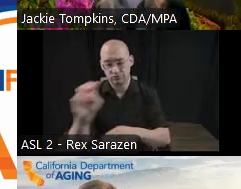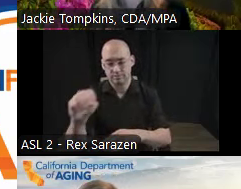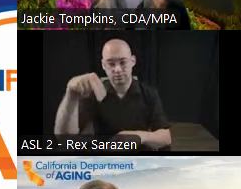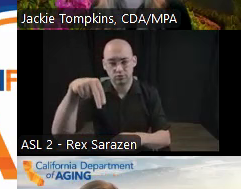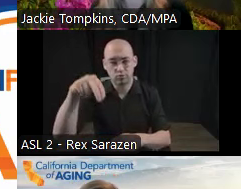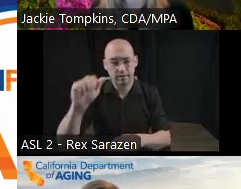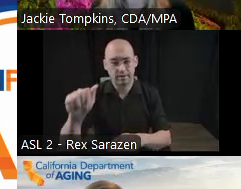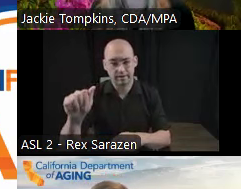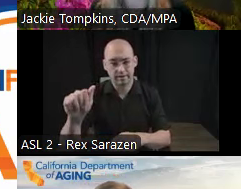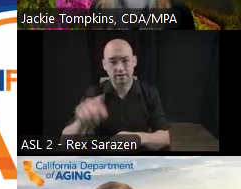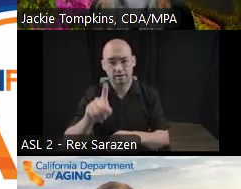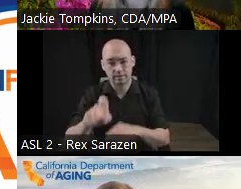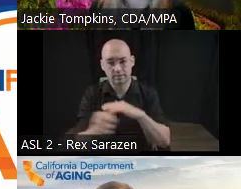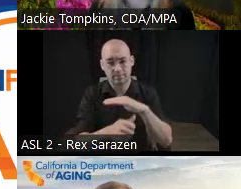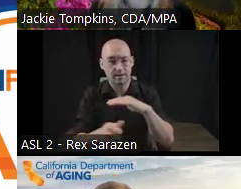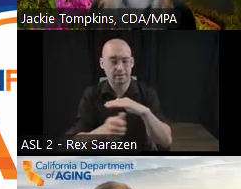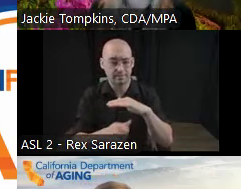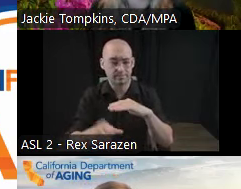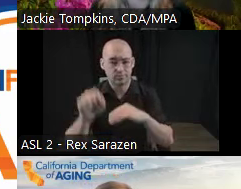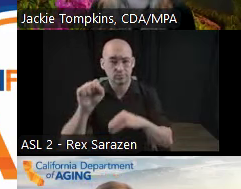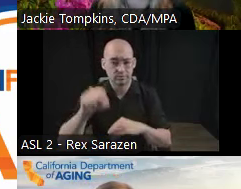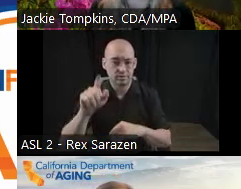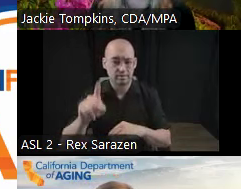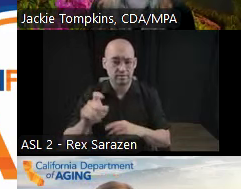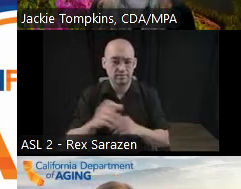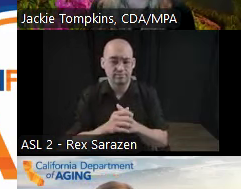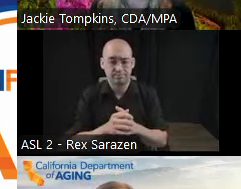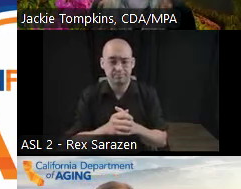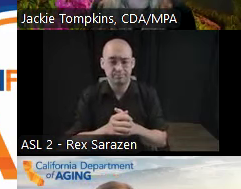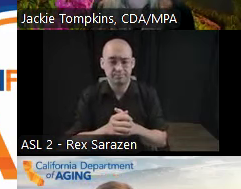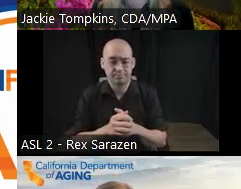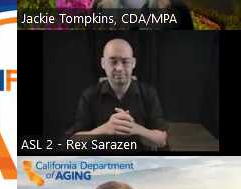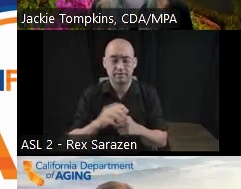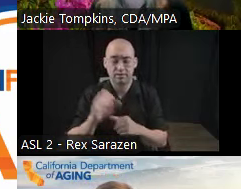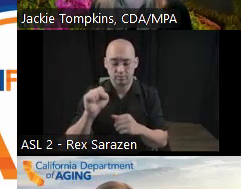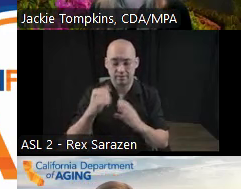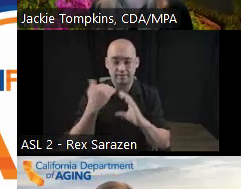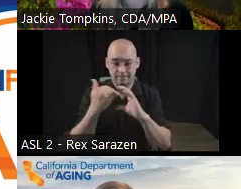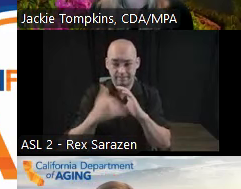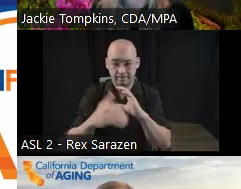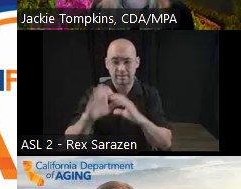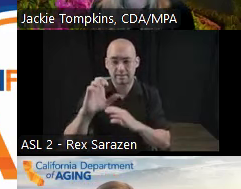feature. And then at any point, you're able to email us at